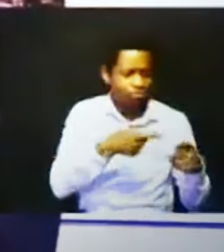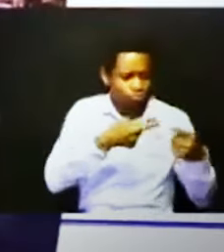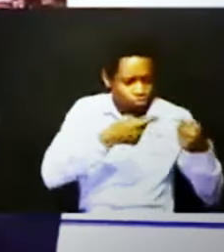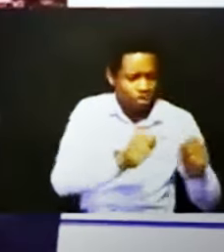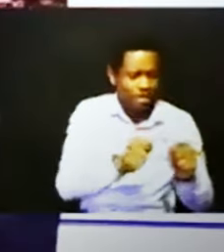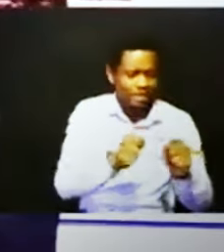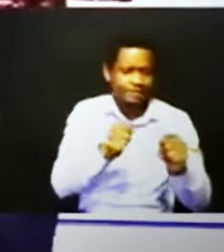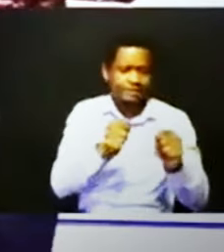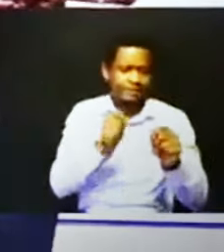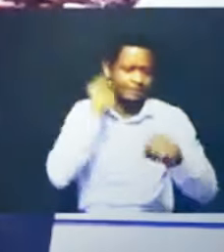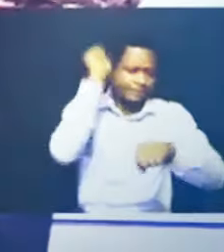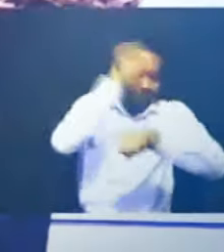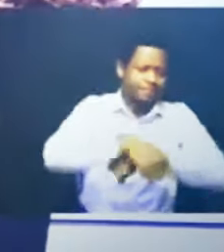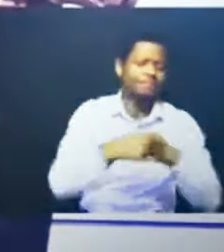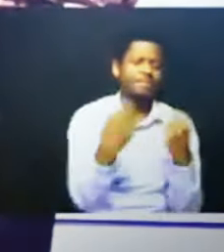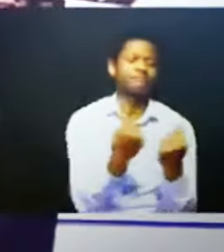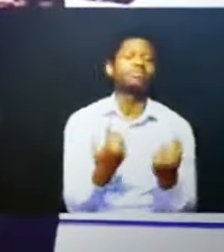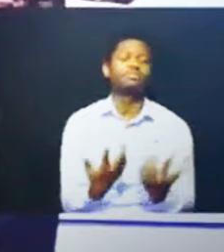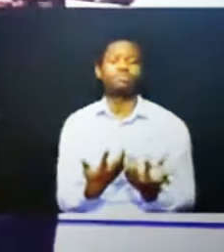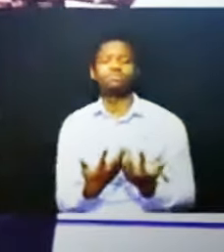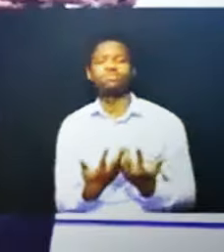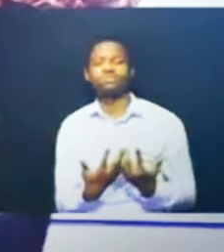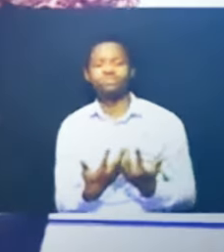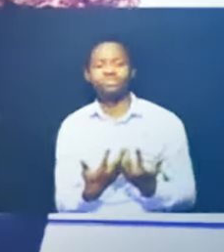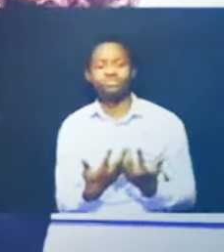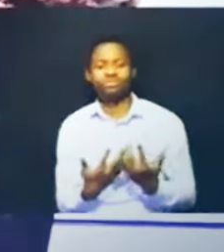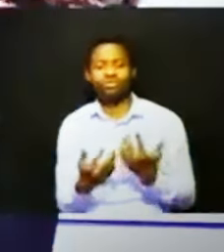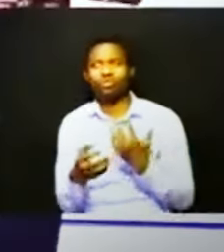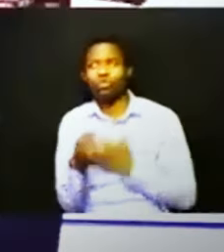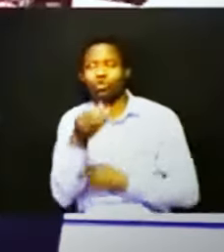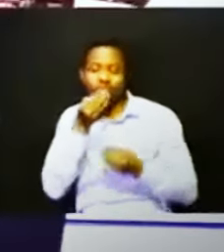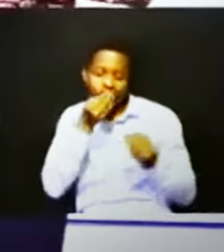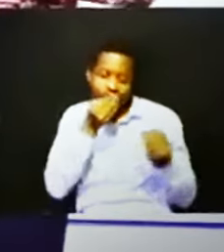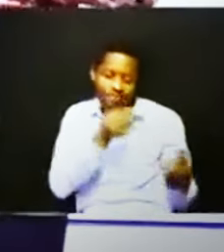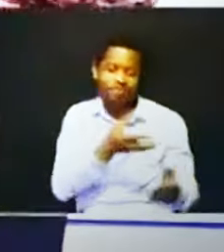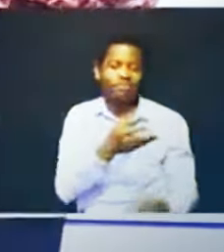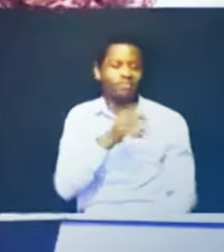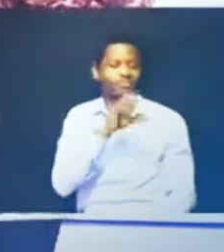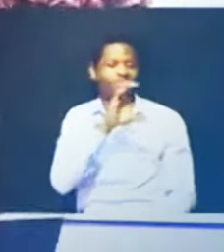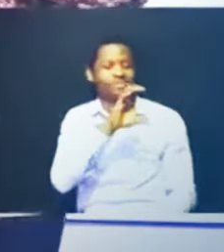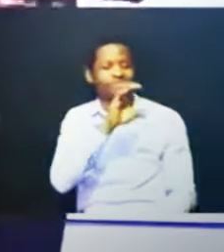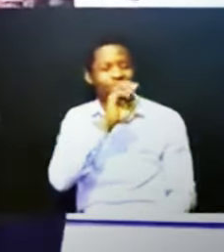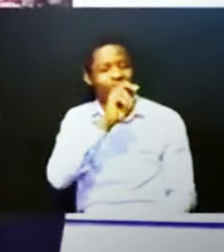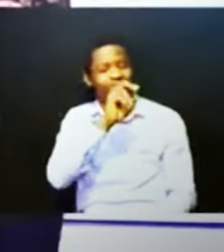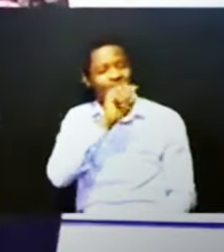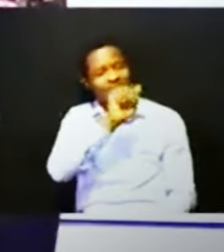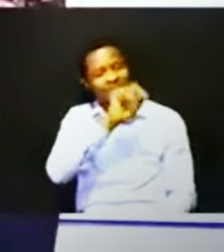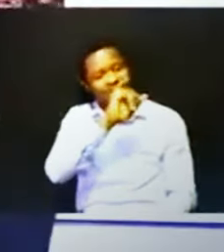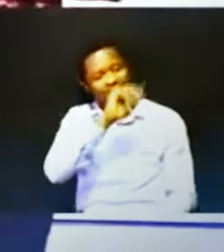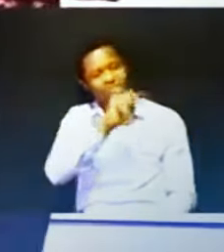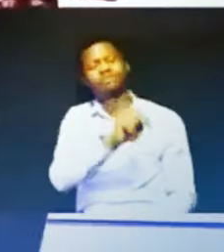year, Anka when Nimrinti ana, Nasa one yen yen ti. Now